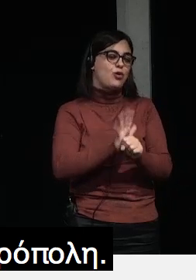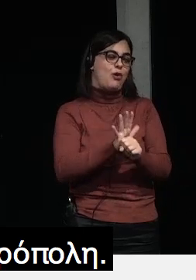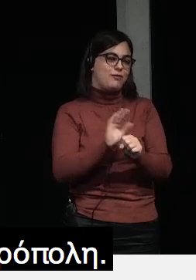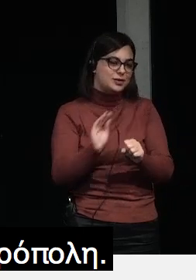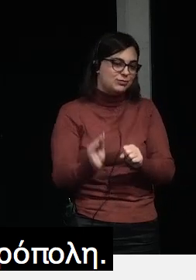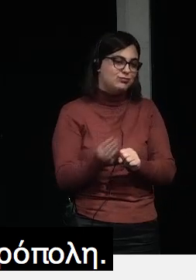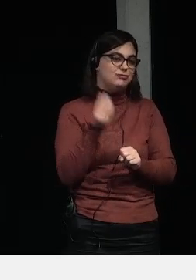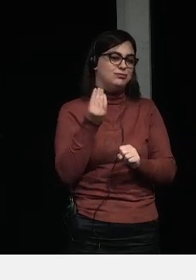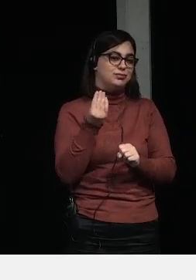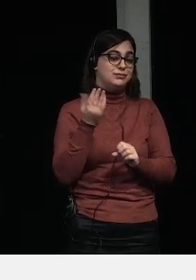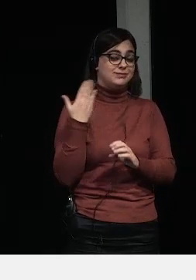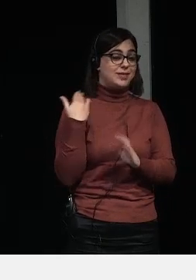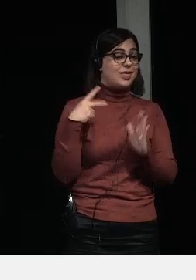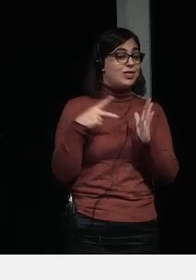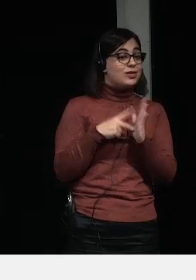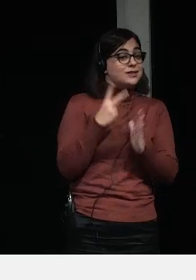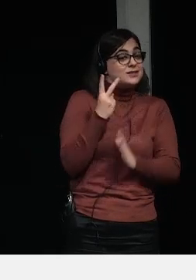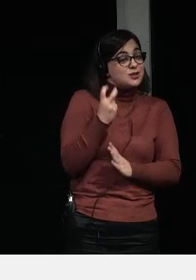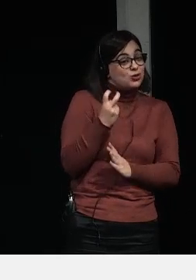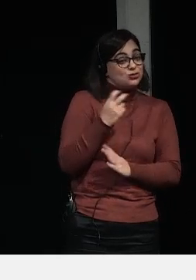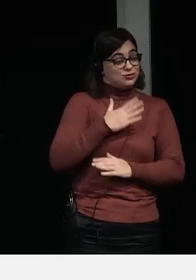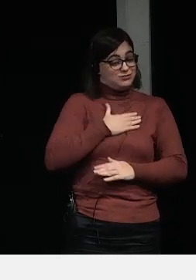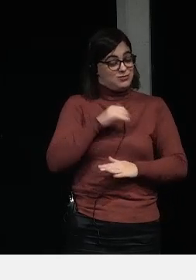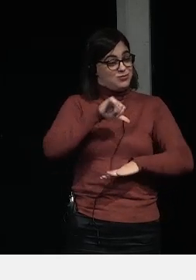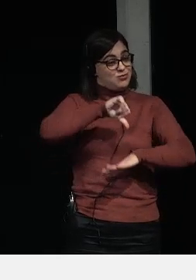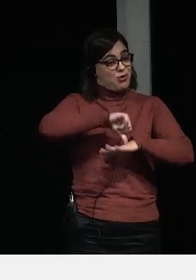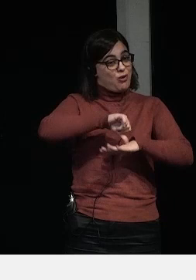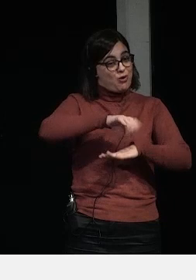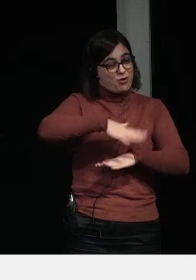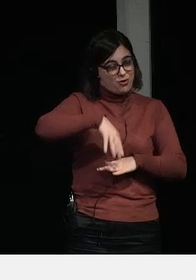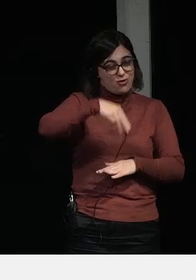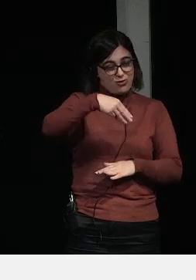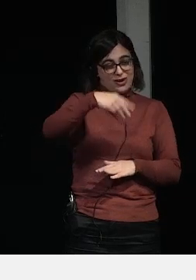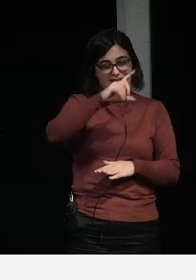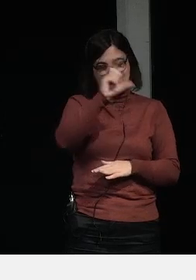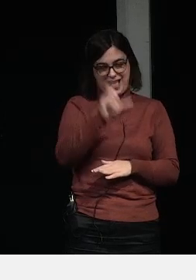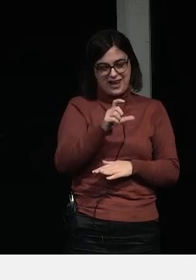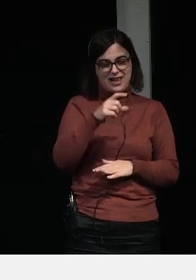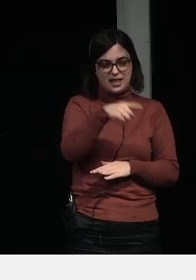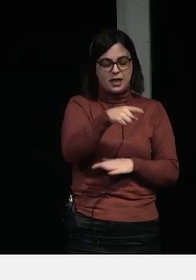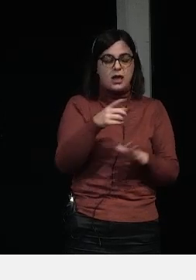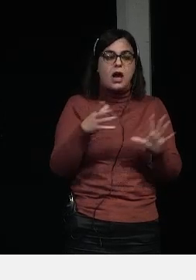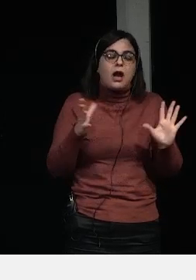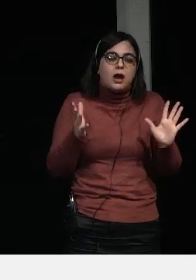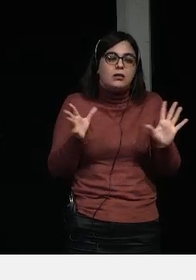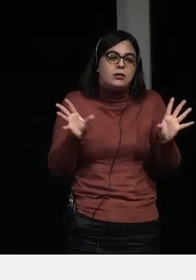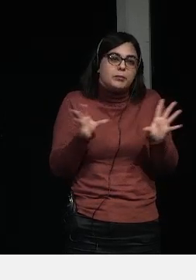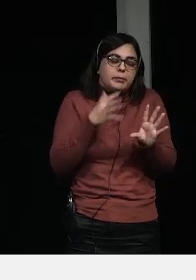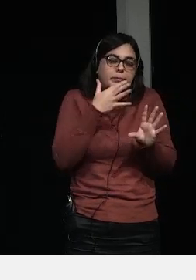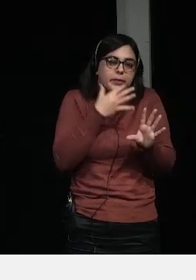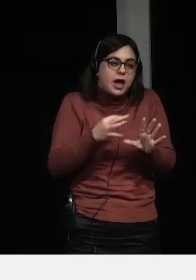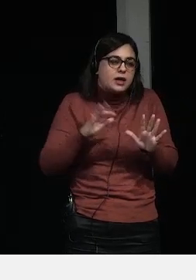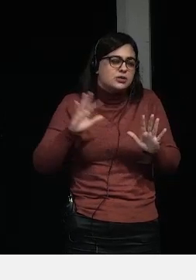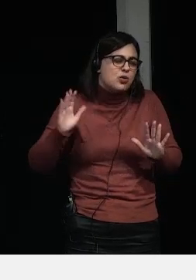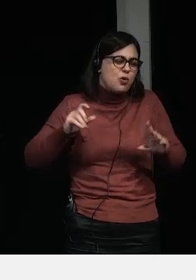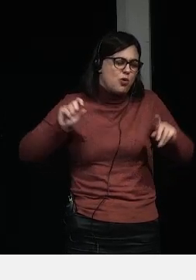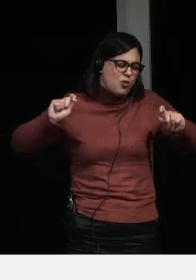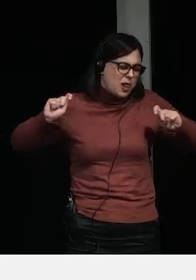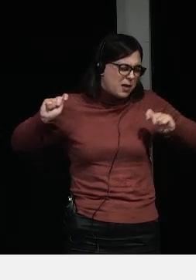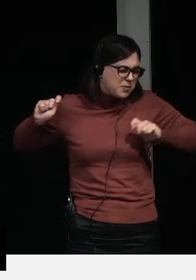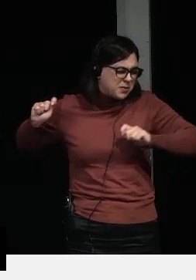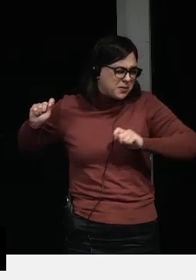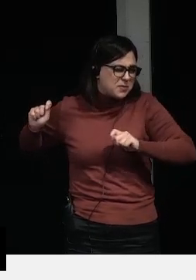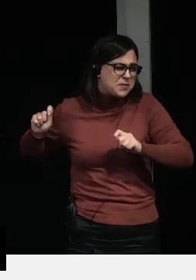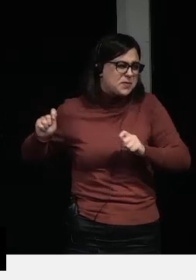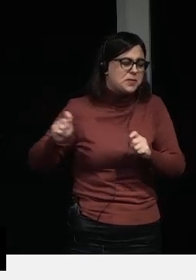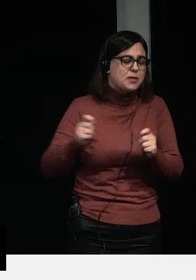like a necropolis. So summer school were closed, museums were closed, and phones were constantly